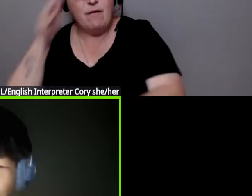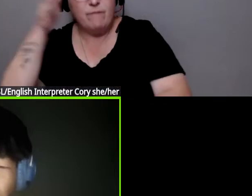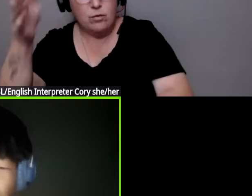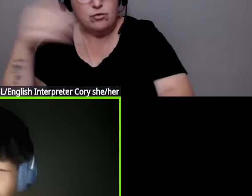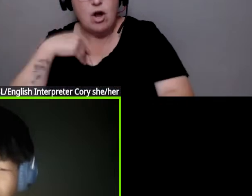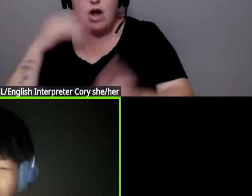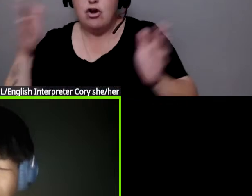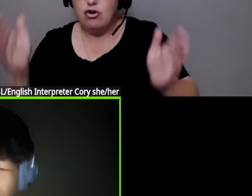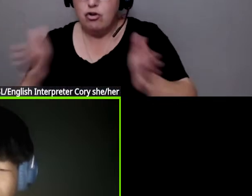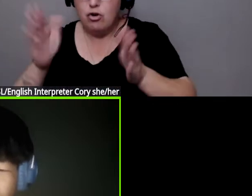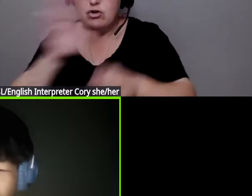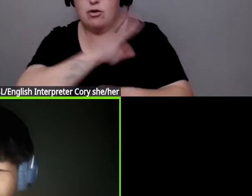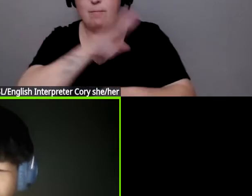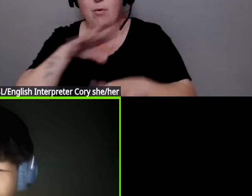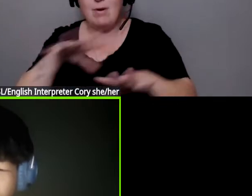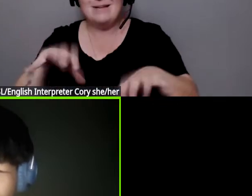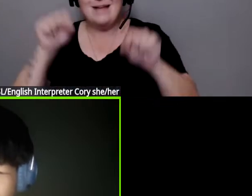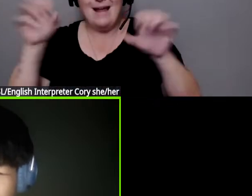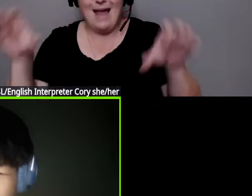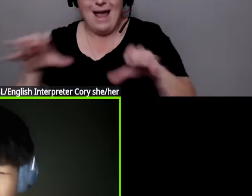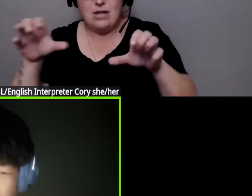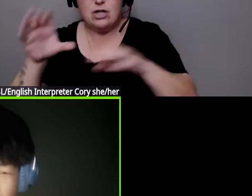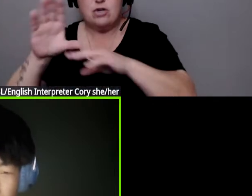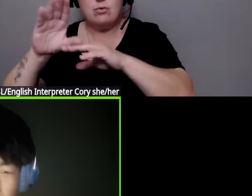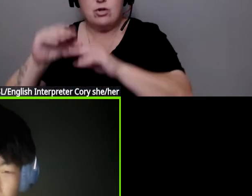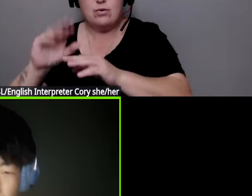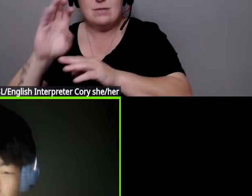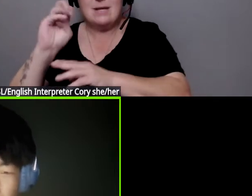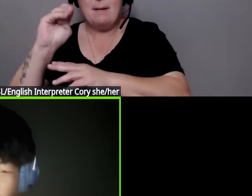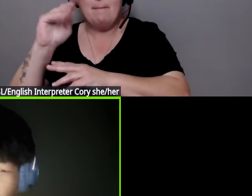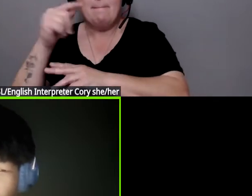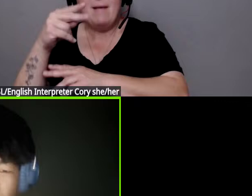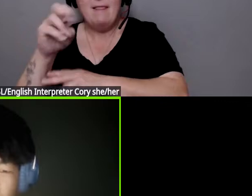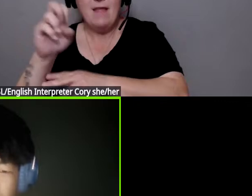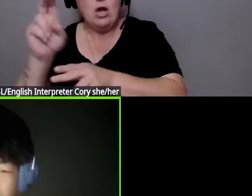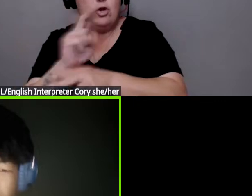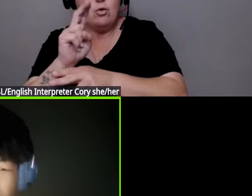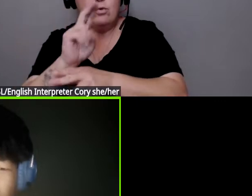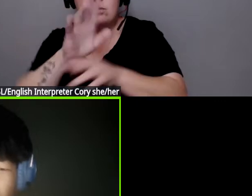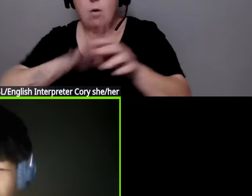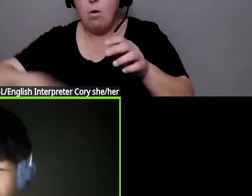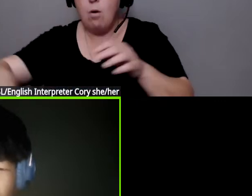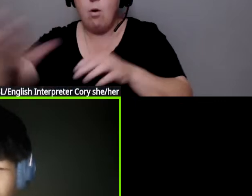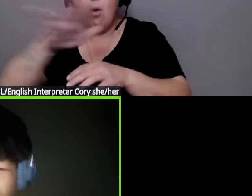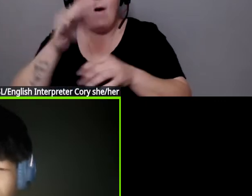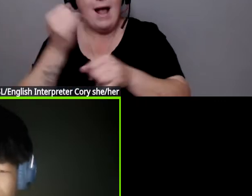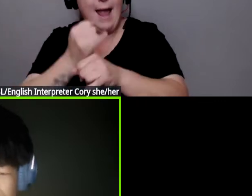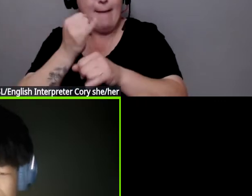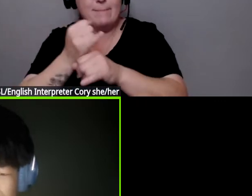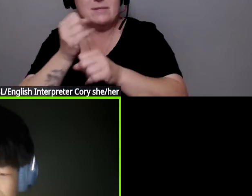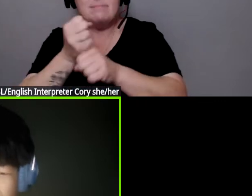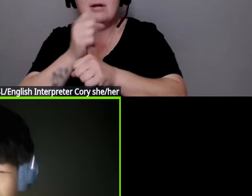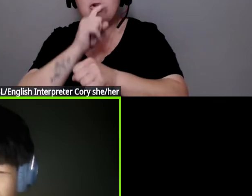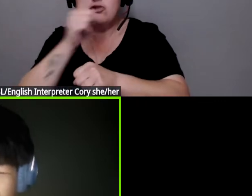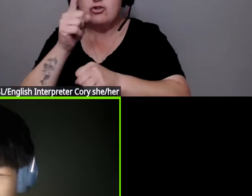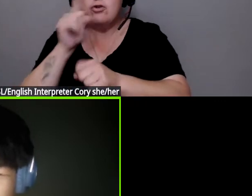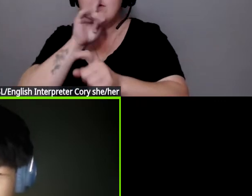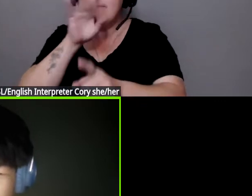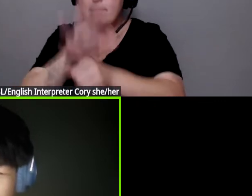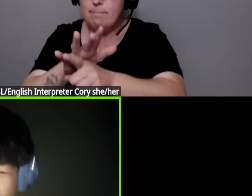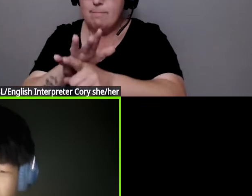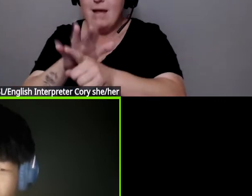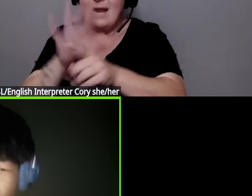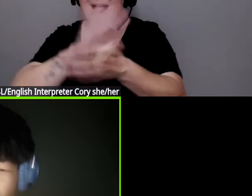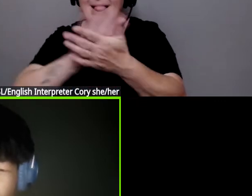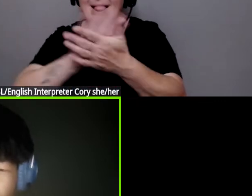the board to take action to reduce methane use across all campuses and to commit clean energy